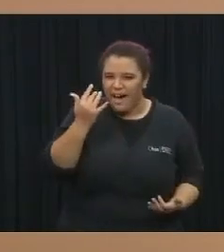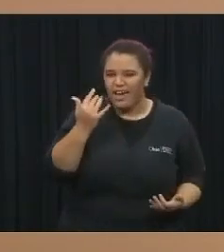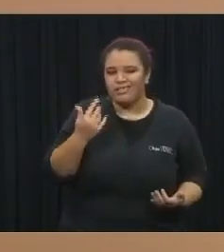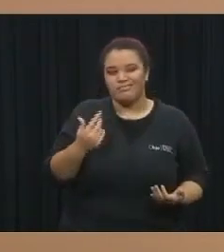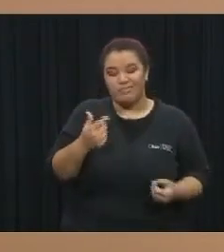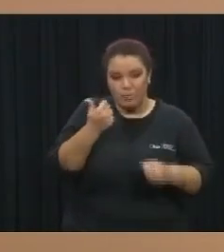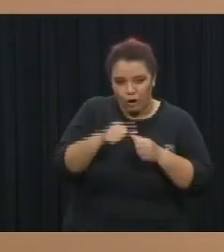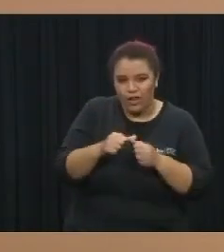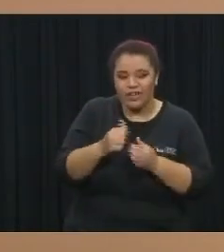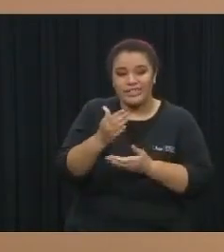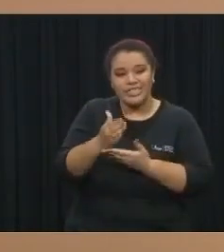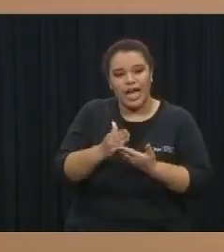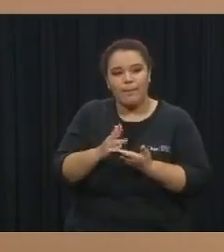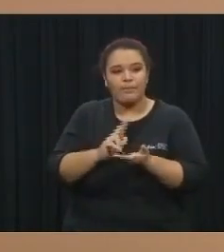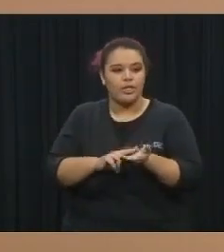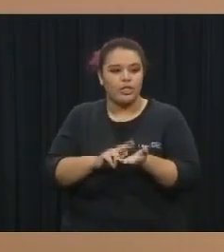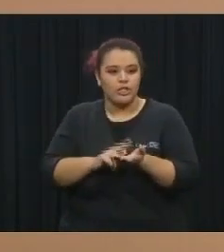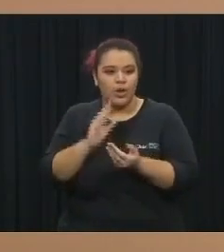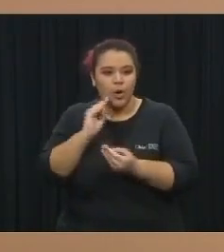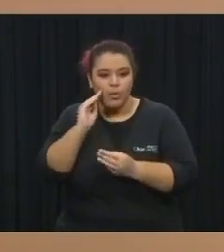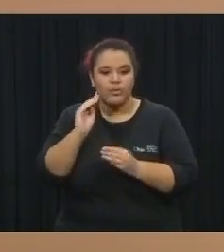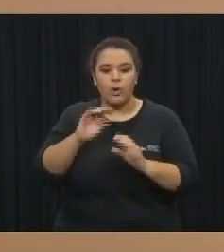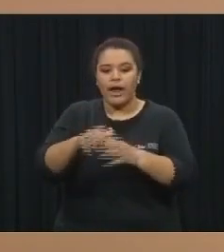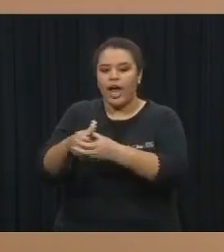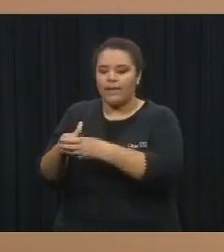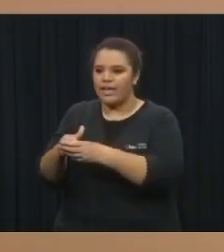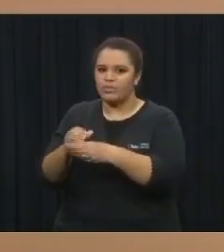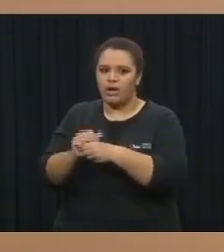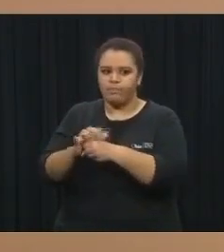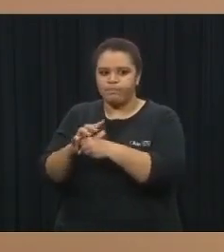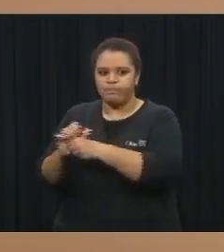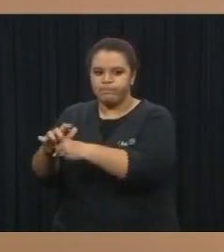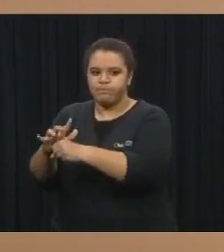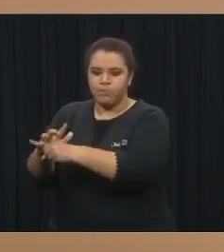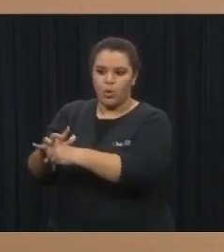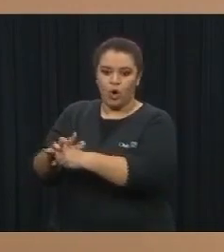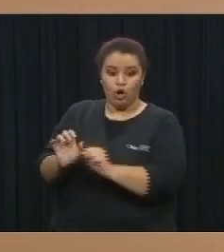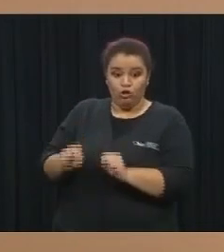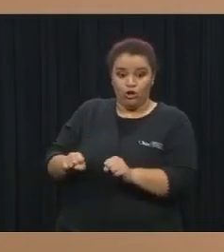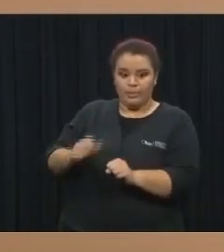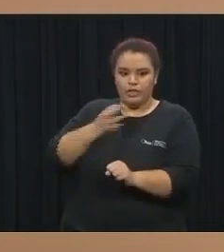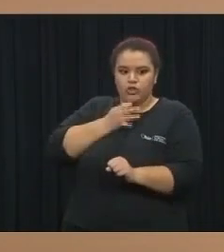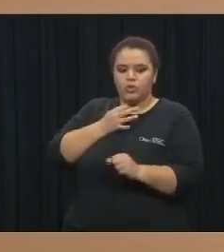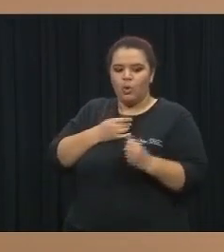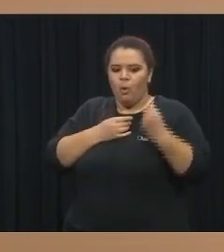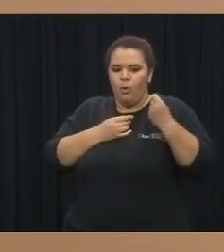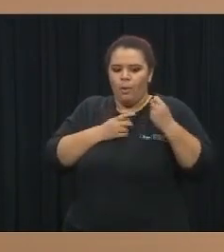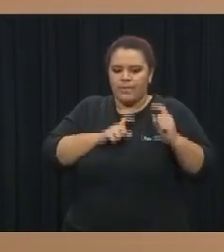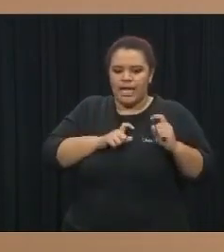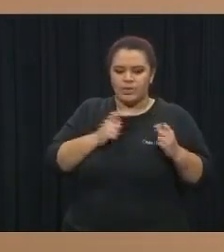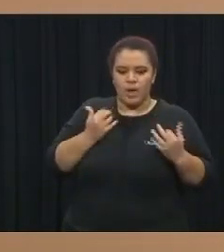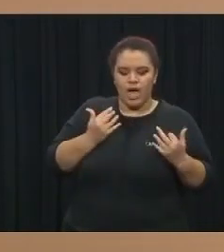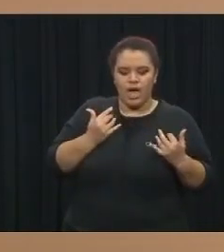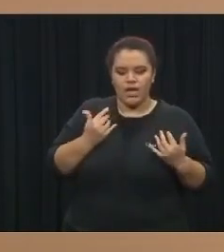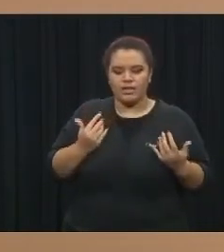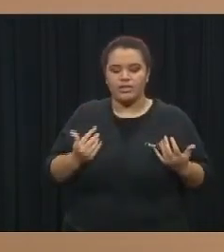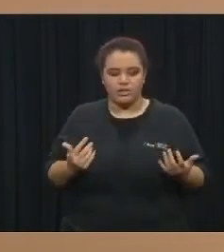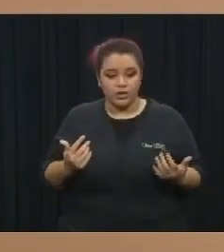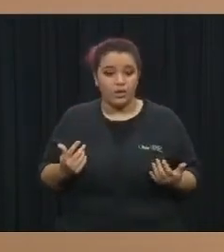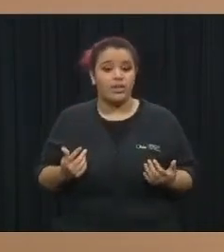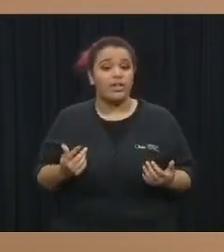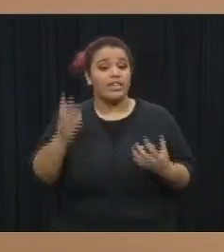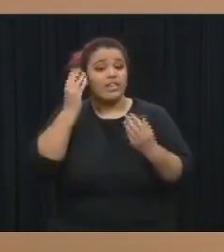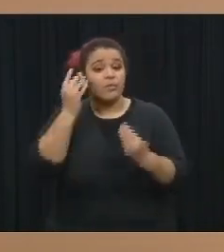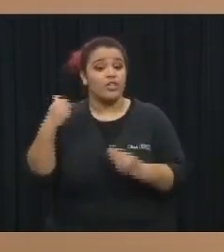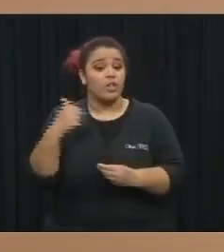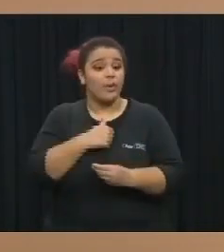we're conserving those. So we will make every bit of data available as we have it, but the way this has played